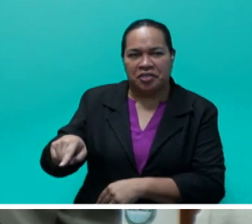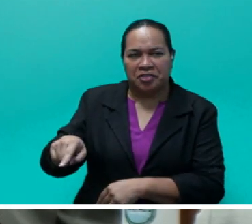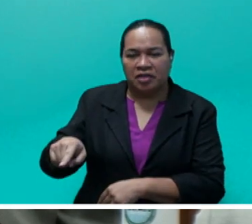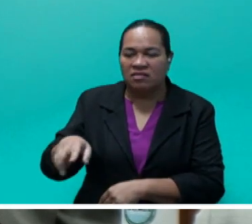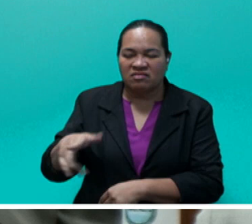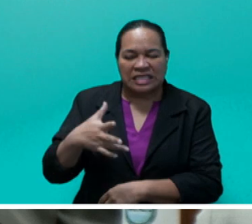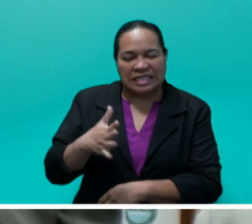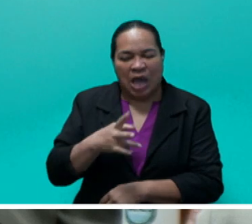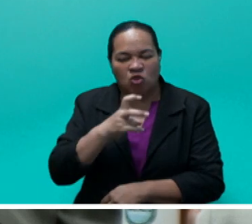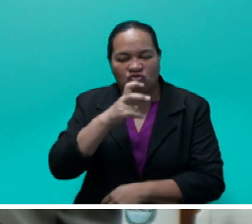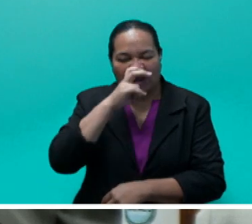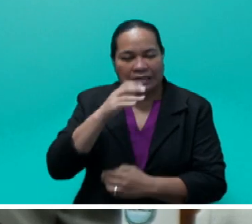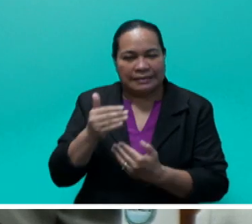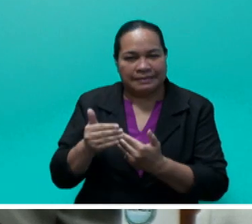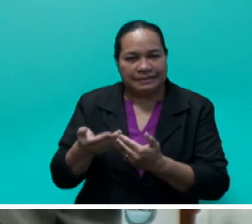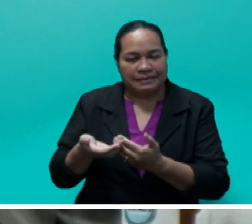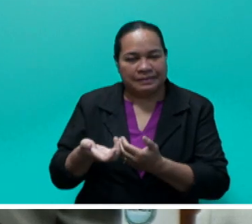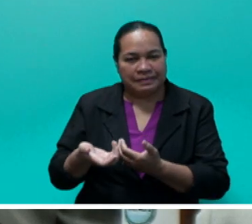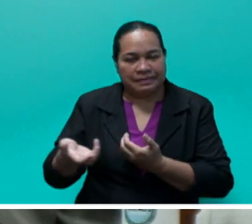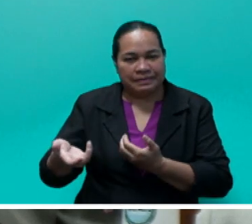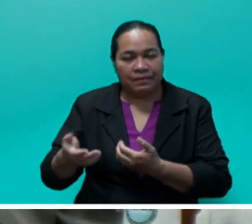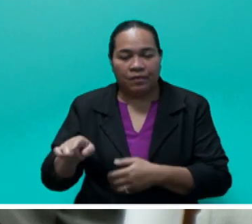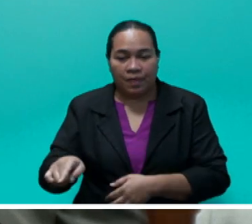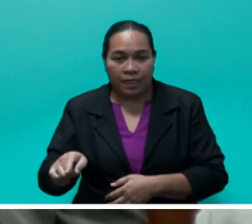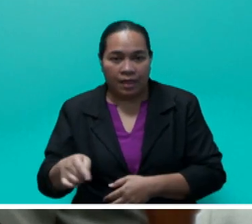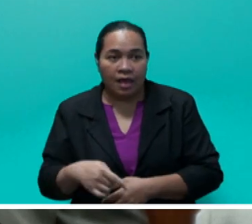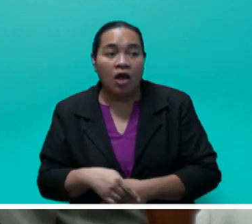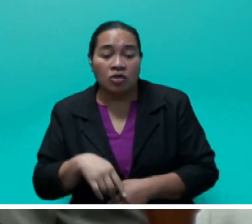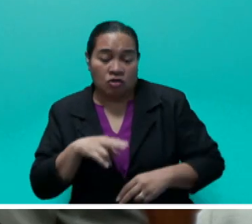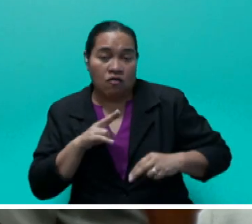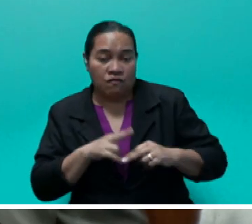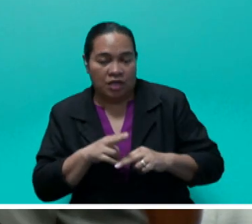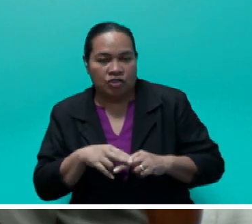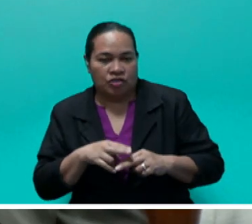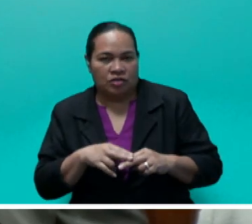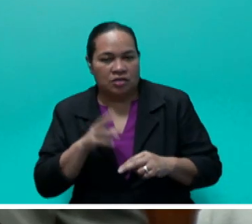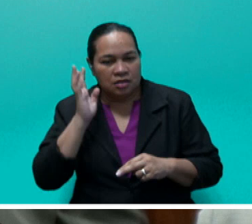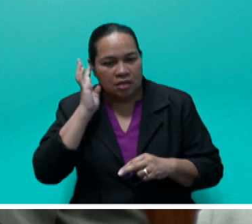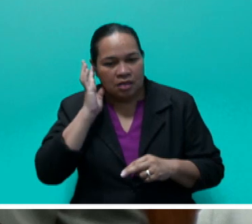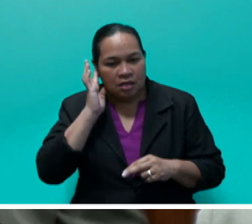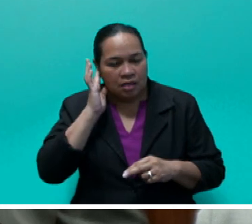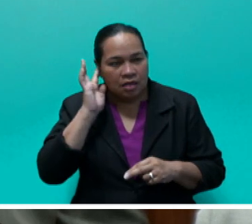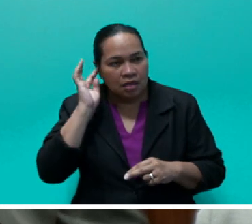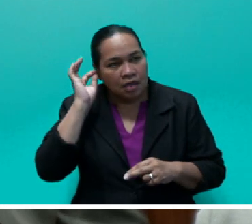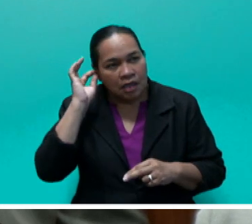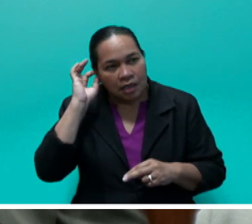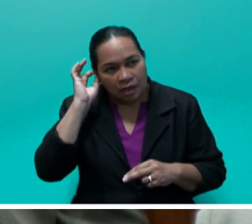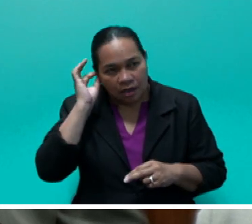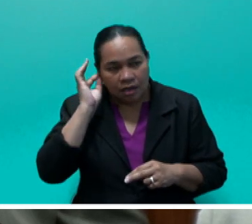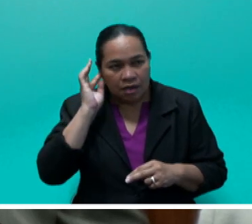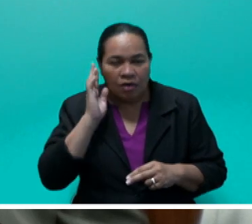restrictive. Traditional ASAs govern several critical areas, including airline designation, ownership and